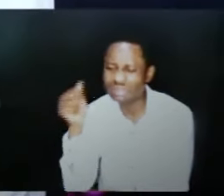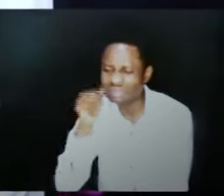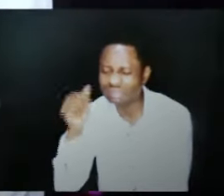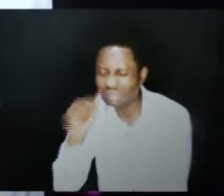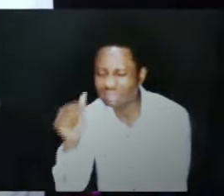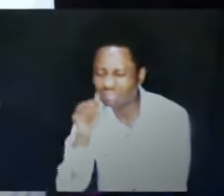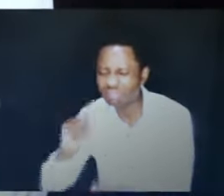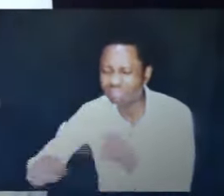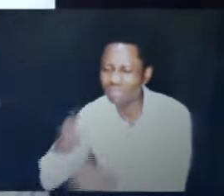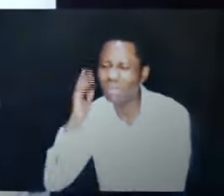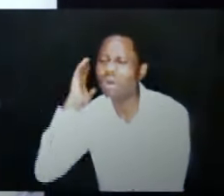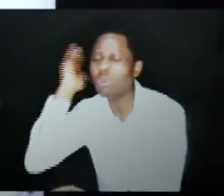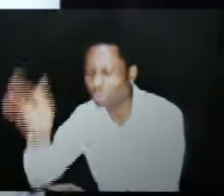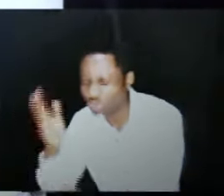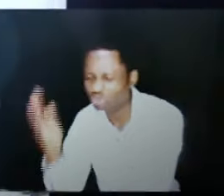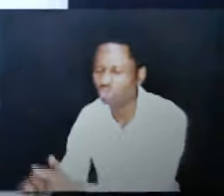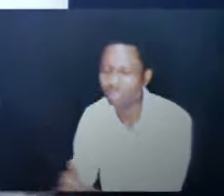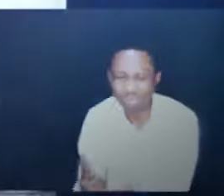never leave that man.